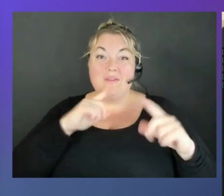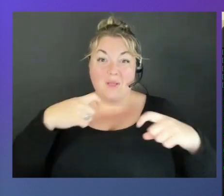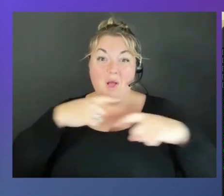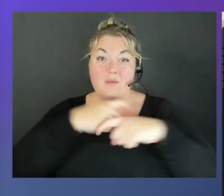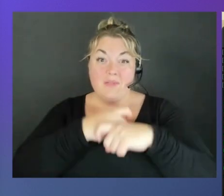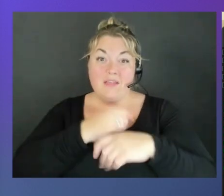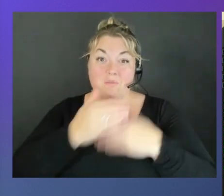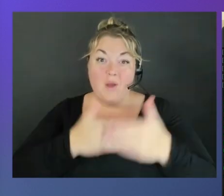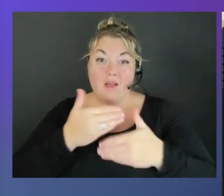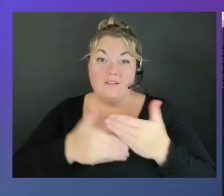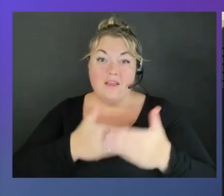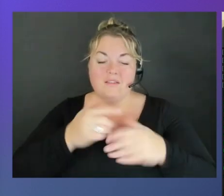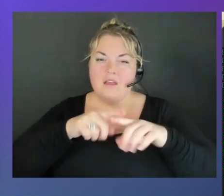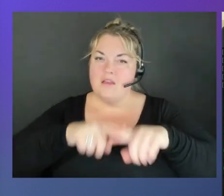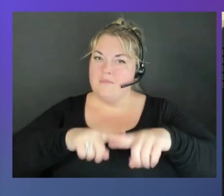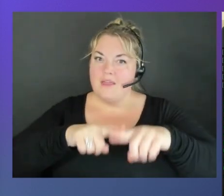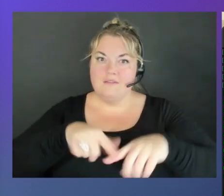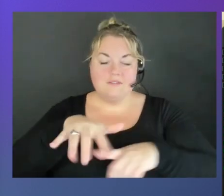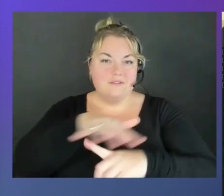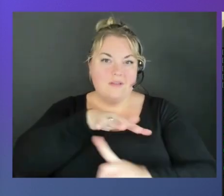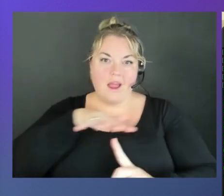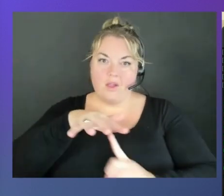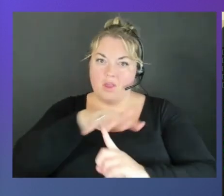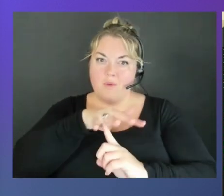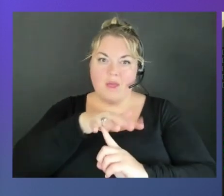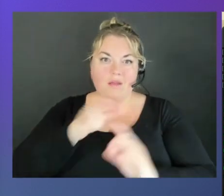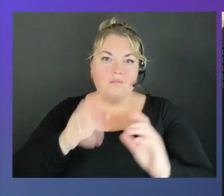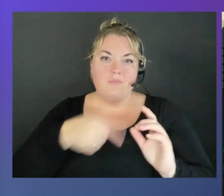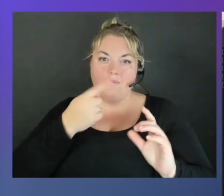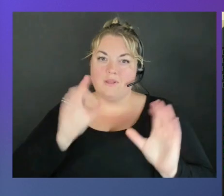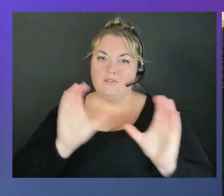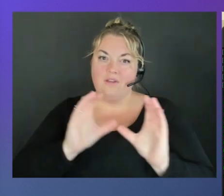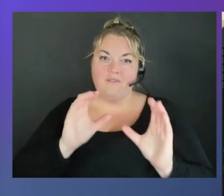that's based entirely around public certificate infrastructure.